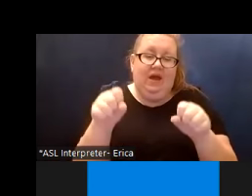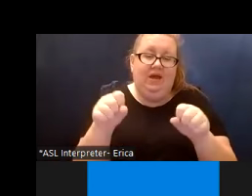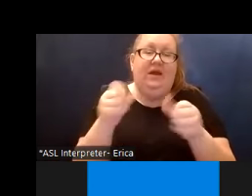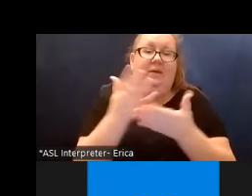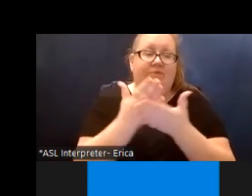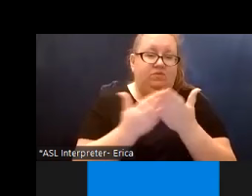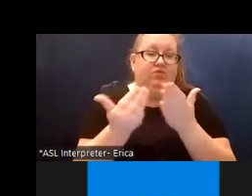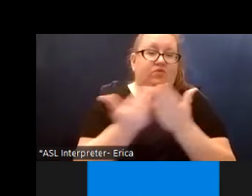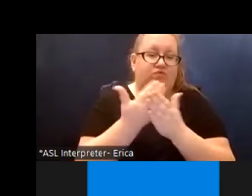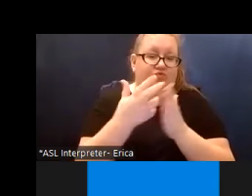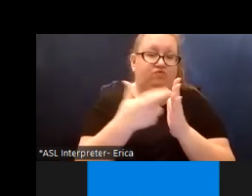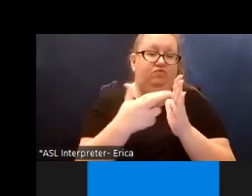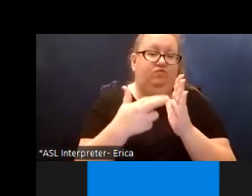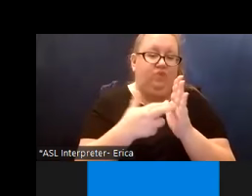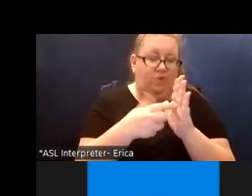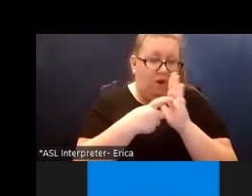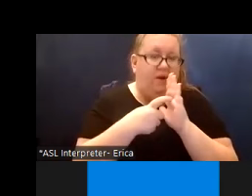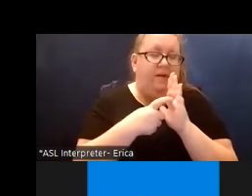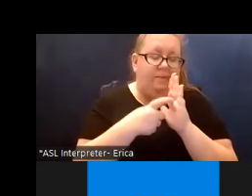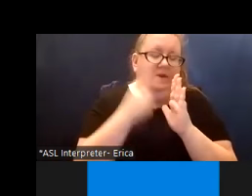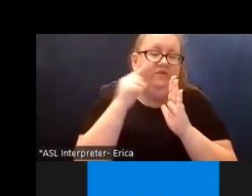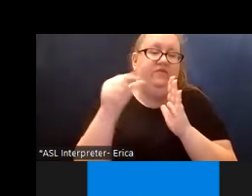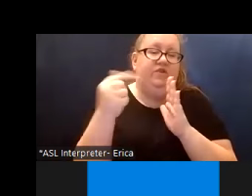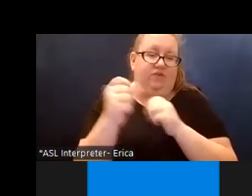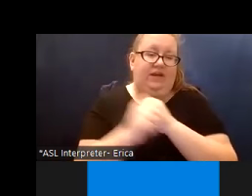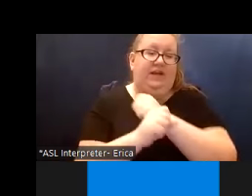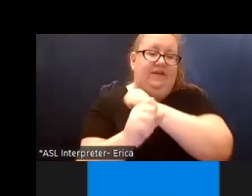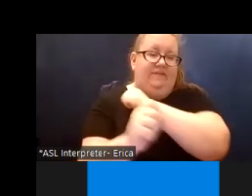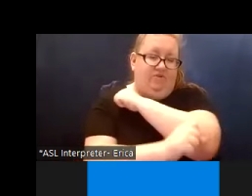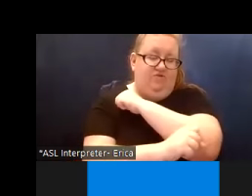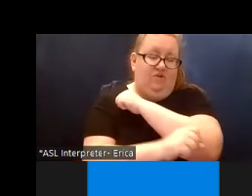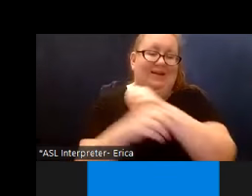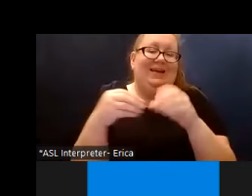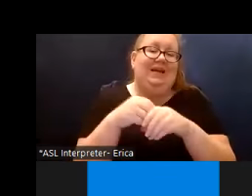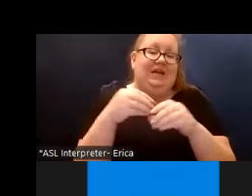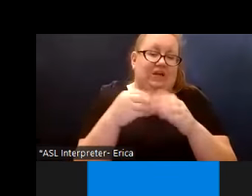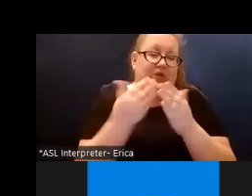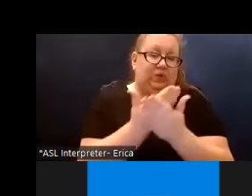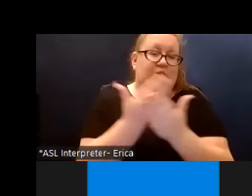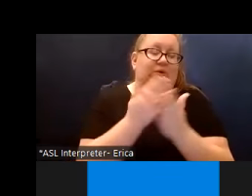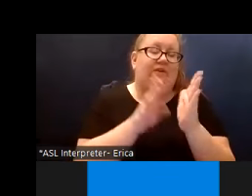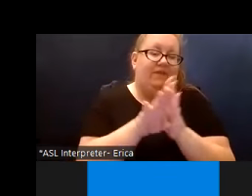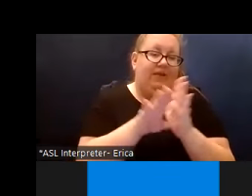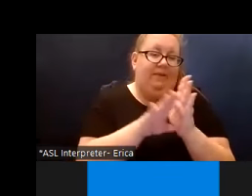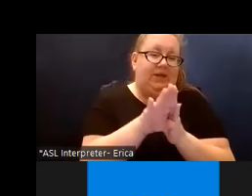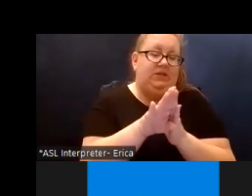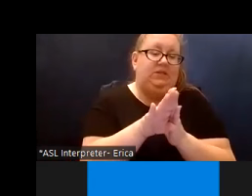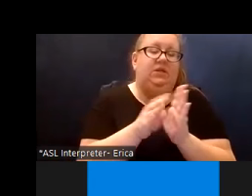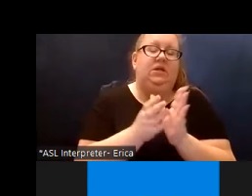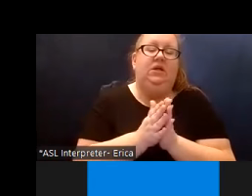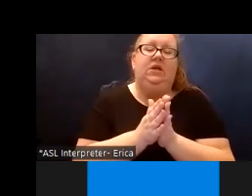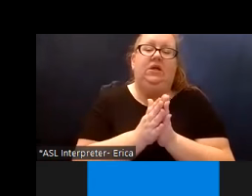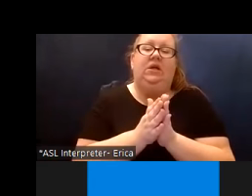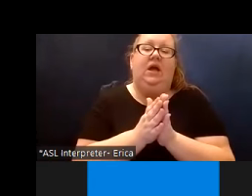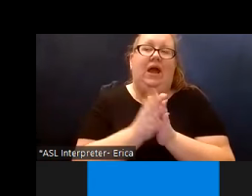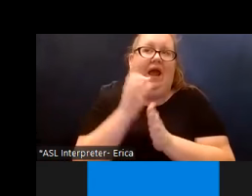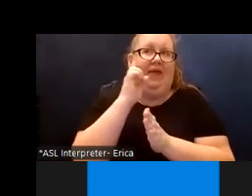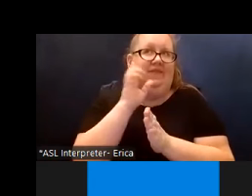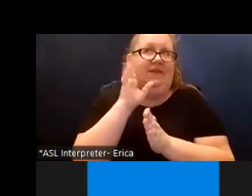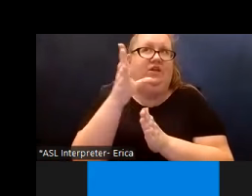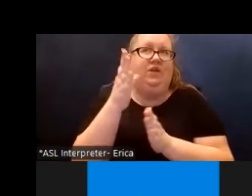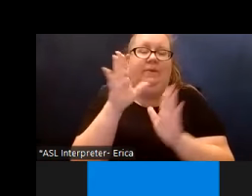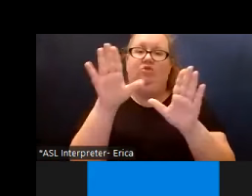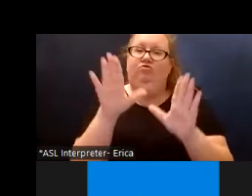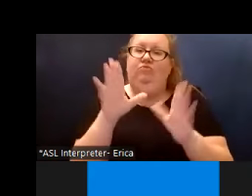requirements for green infrastructure in new developments. And I think it's going to be a great